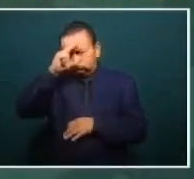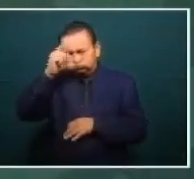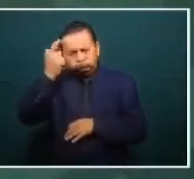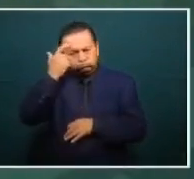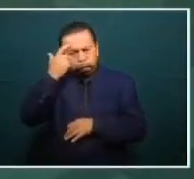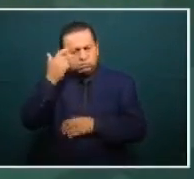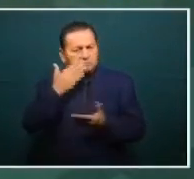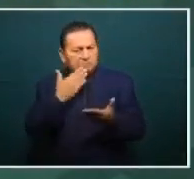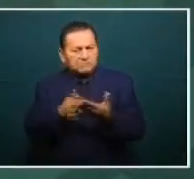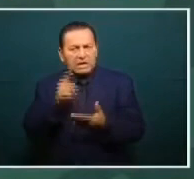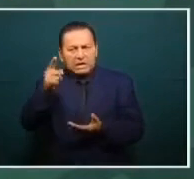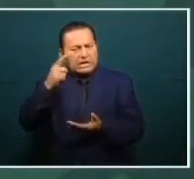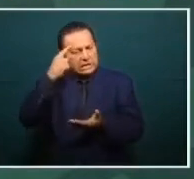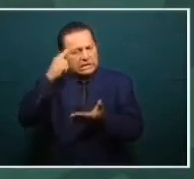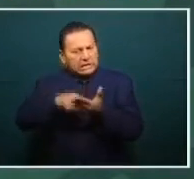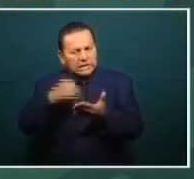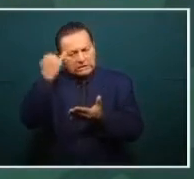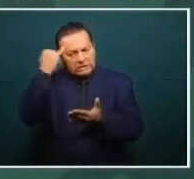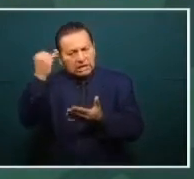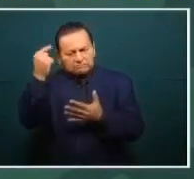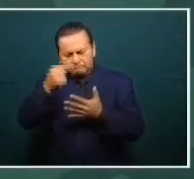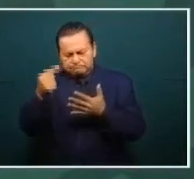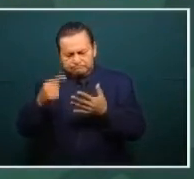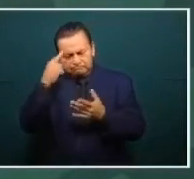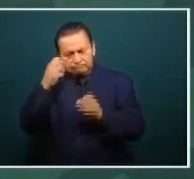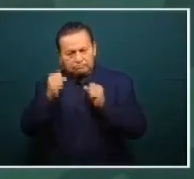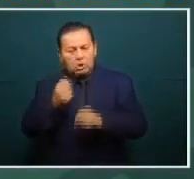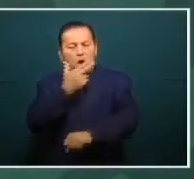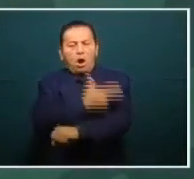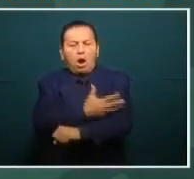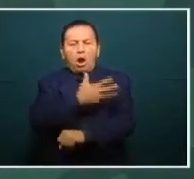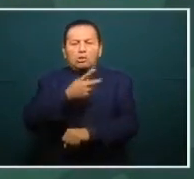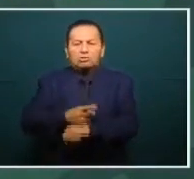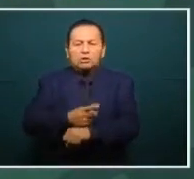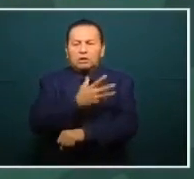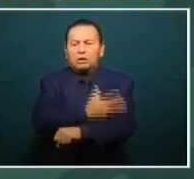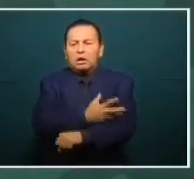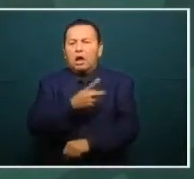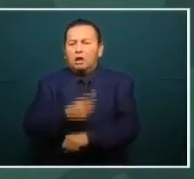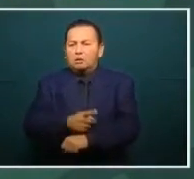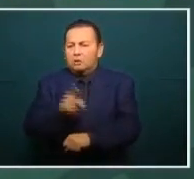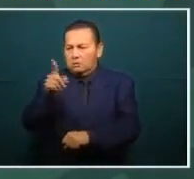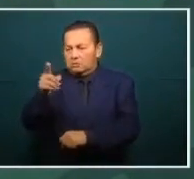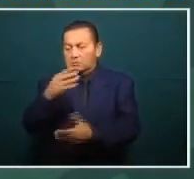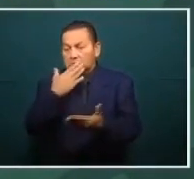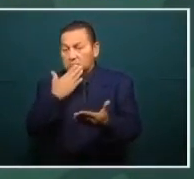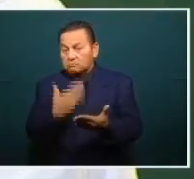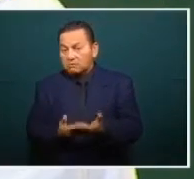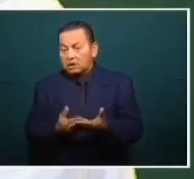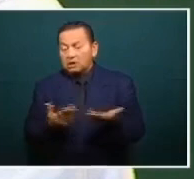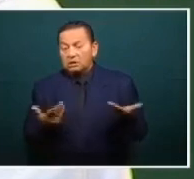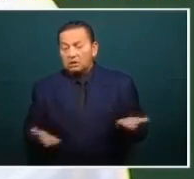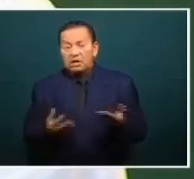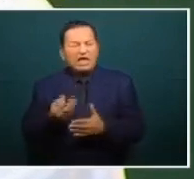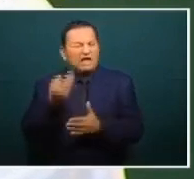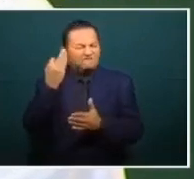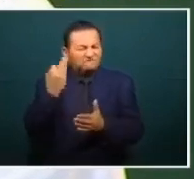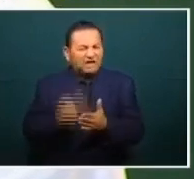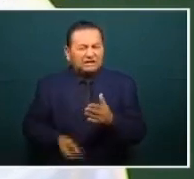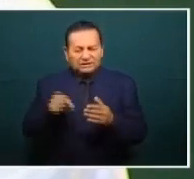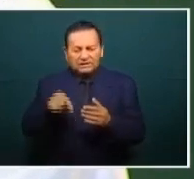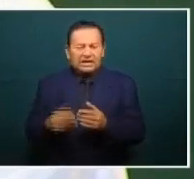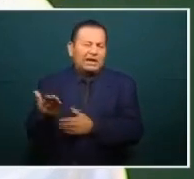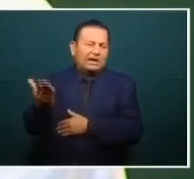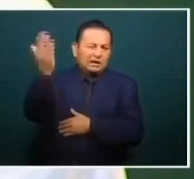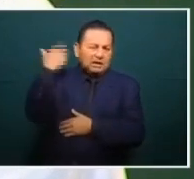A very intelligent working person with convictions and honest.